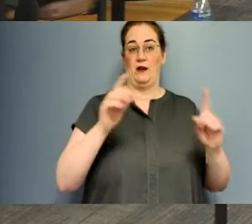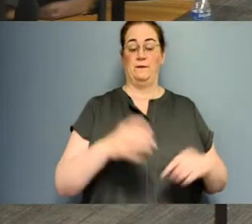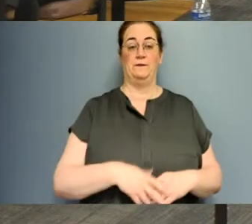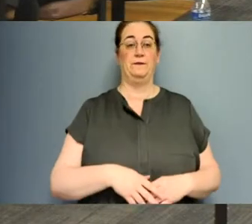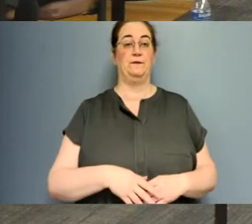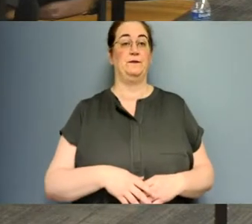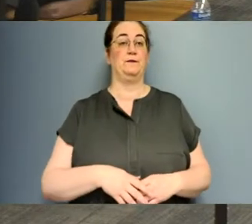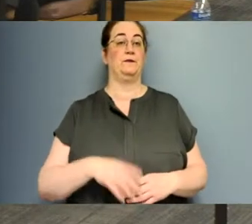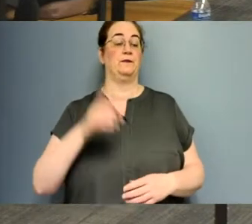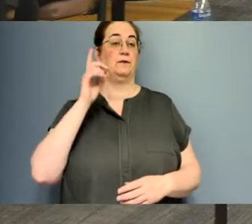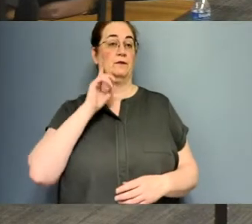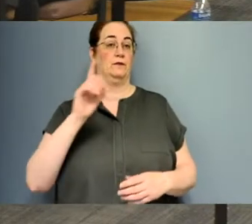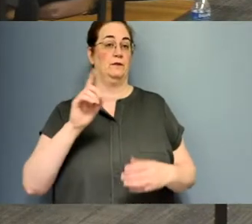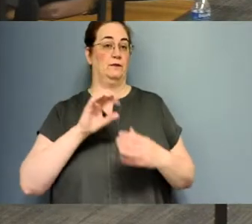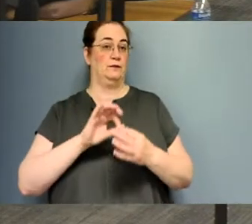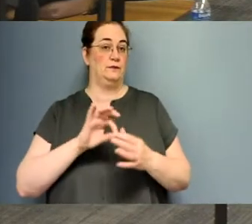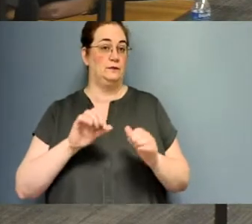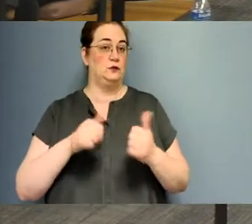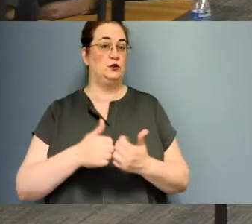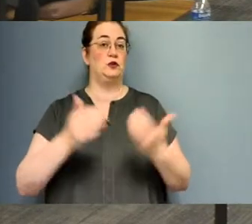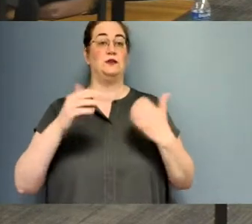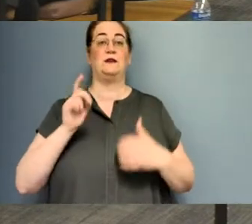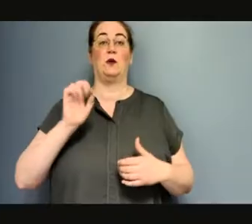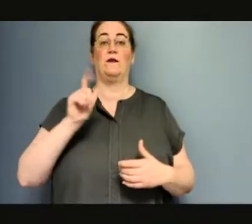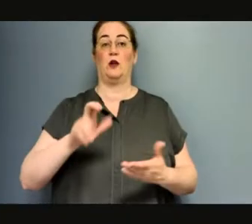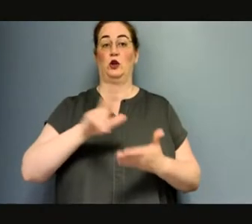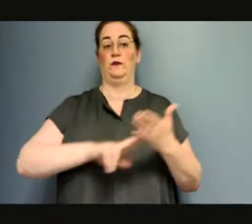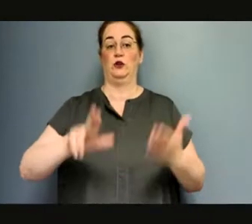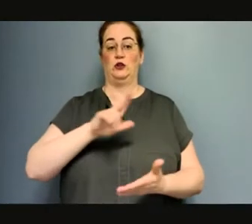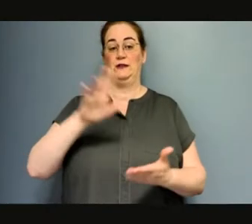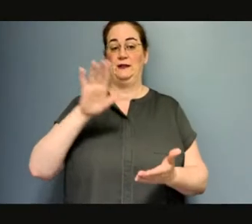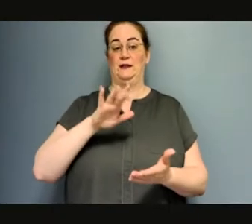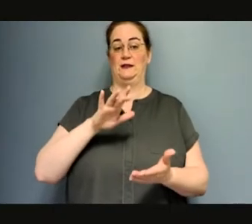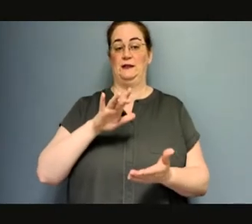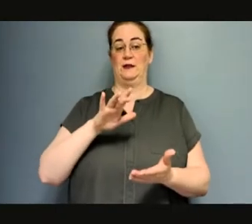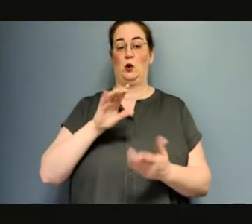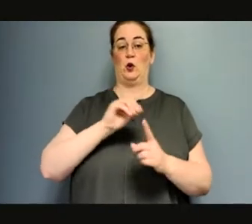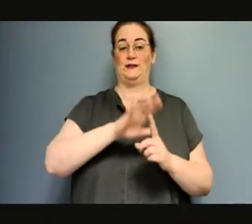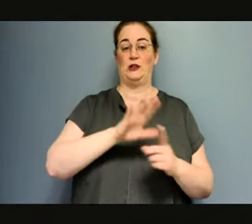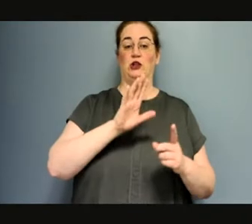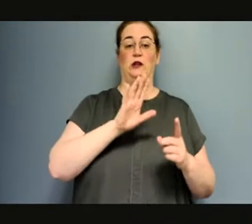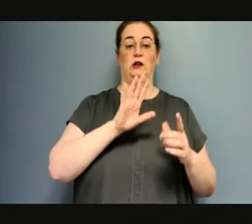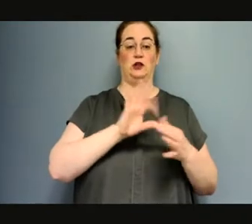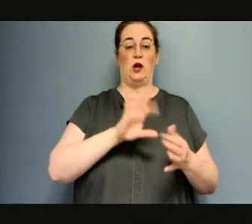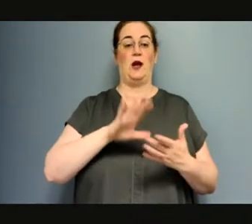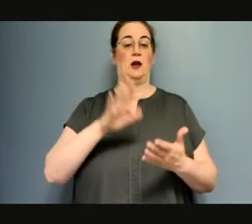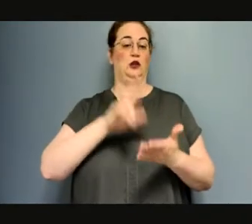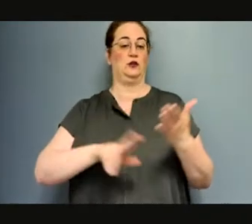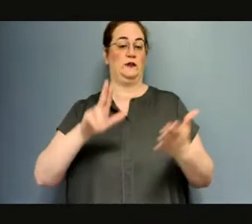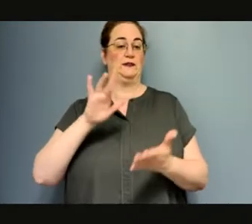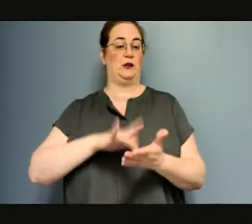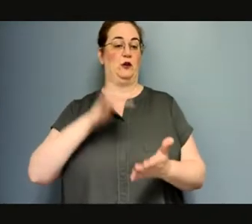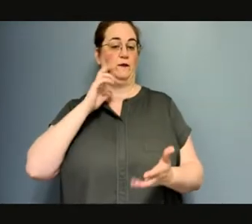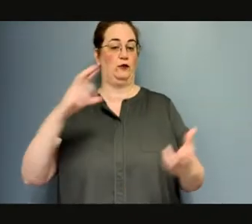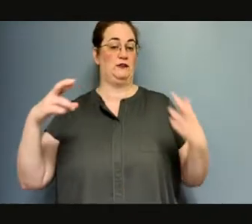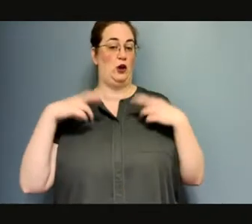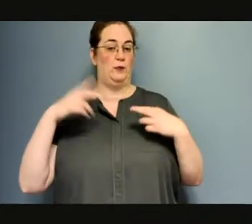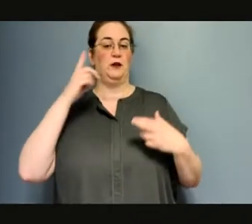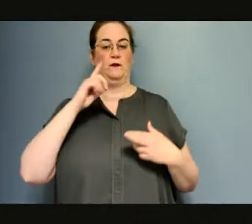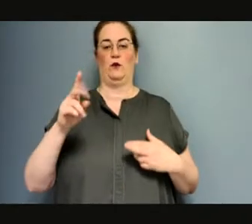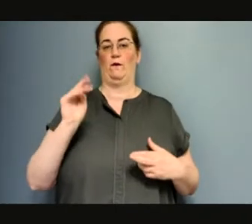Orienteering Association and the Delaware Valley University Center for Learning and Retirement helped us as well for the virtual